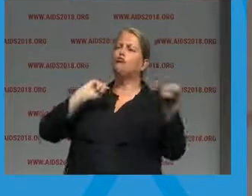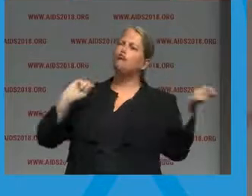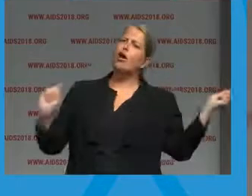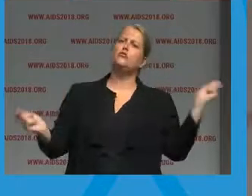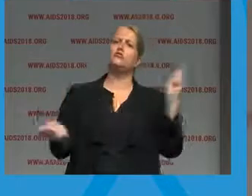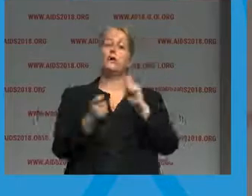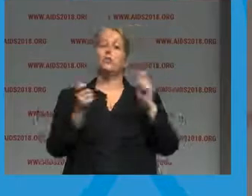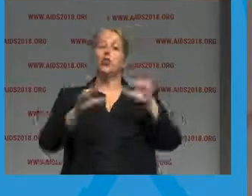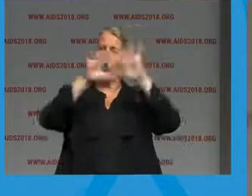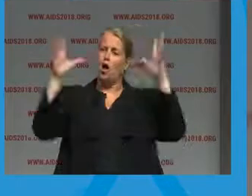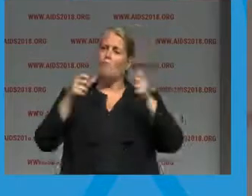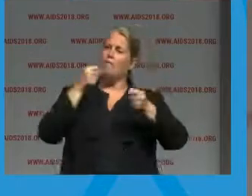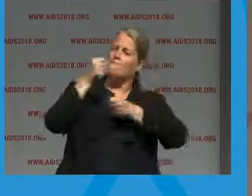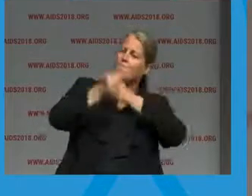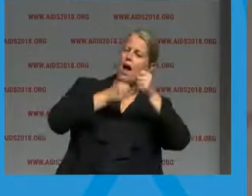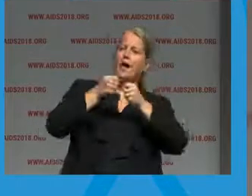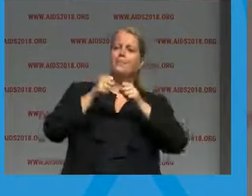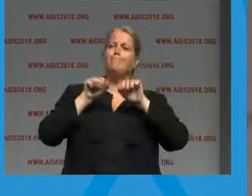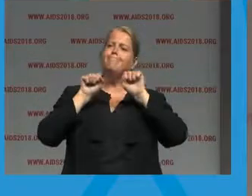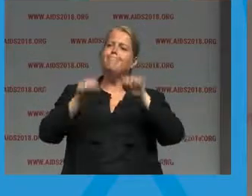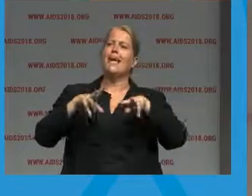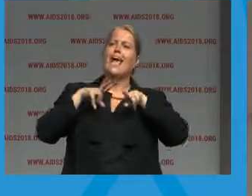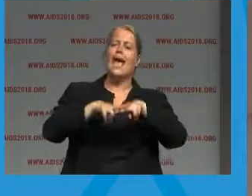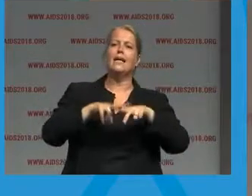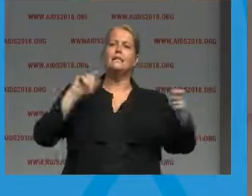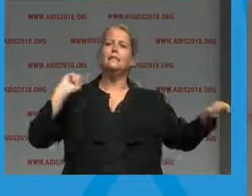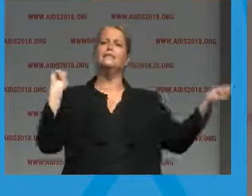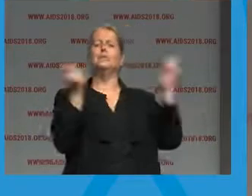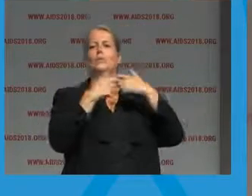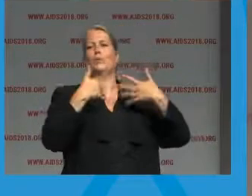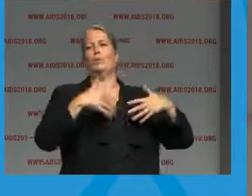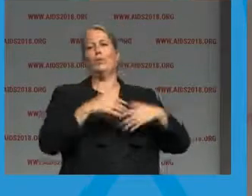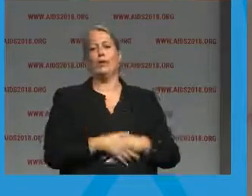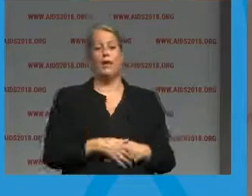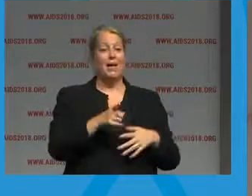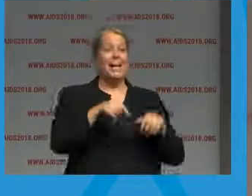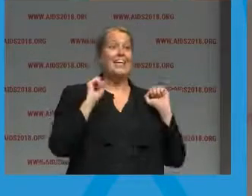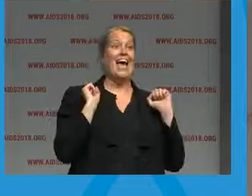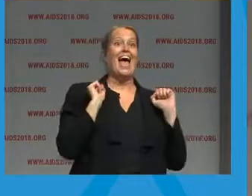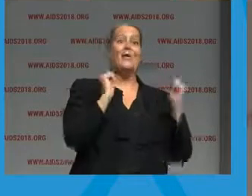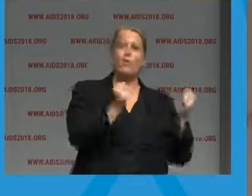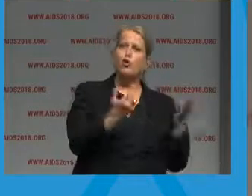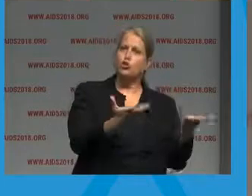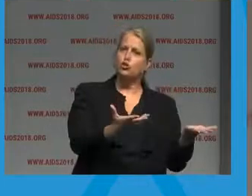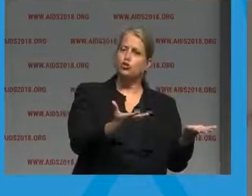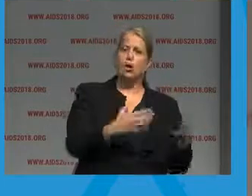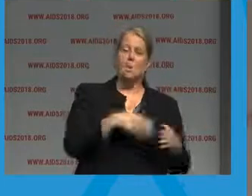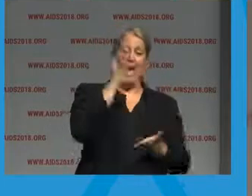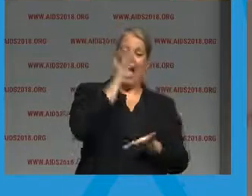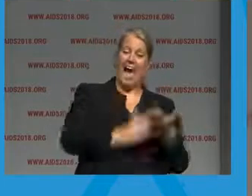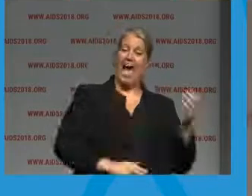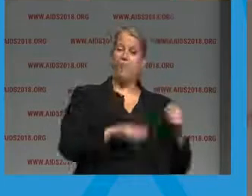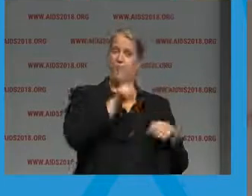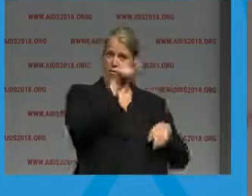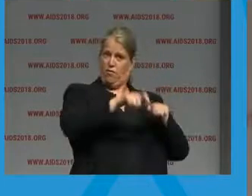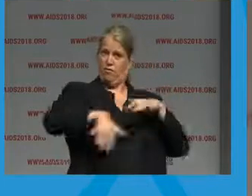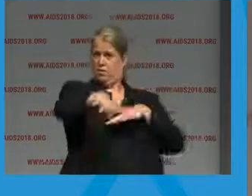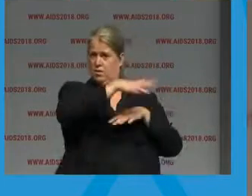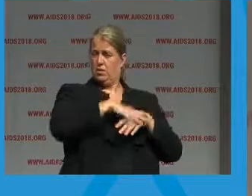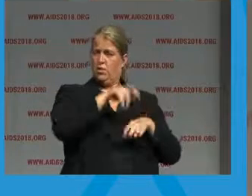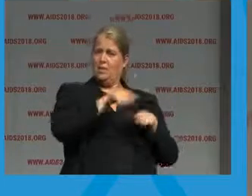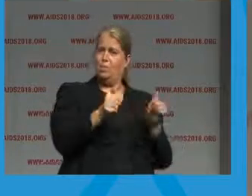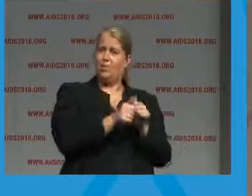against AIDS. And that effort is nothing when almost half of the people living with HIV are dying of